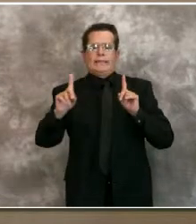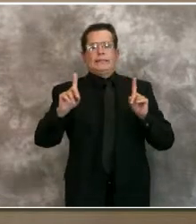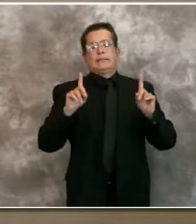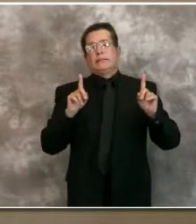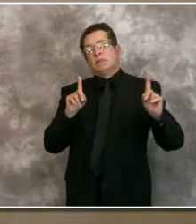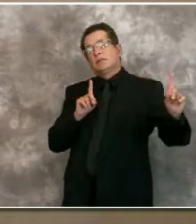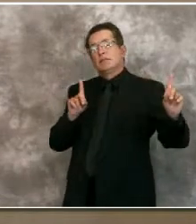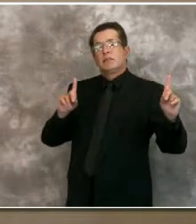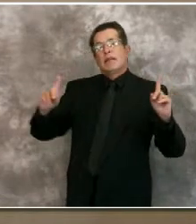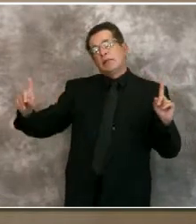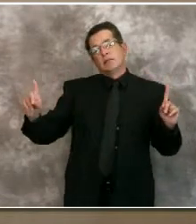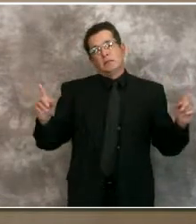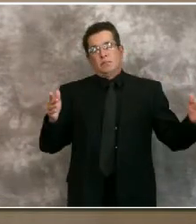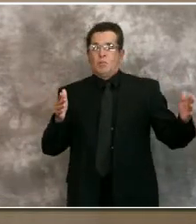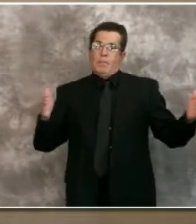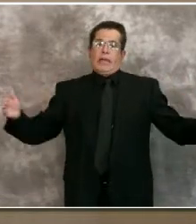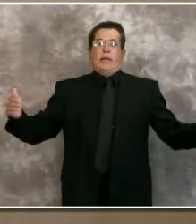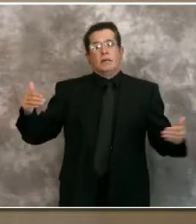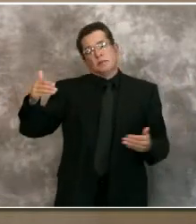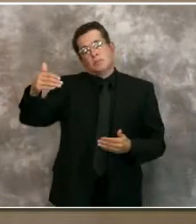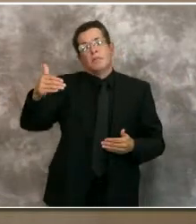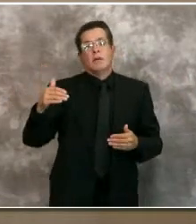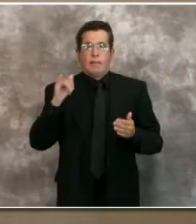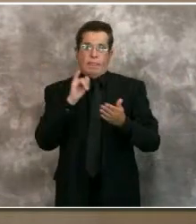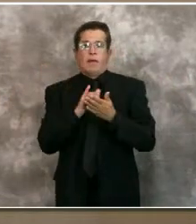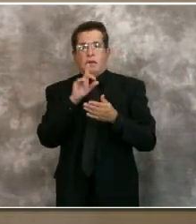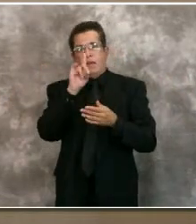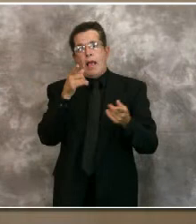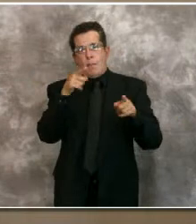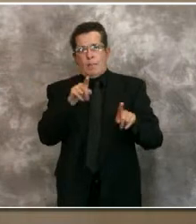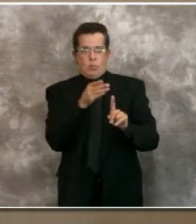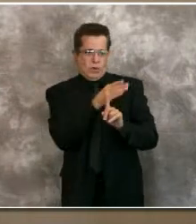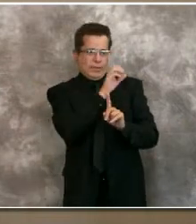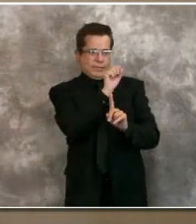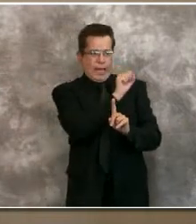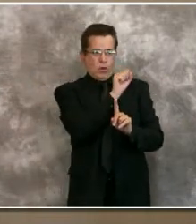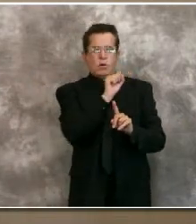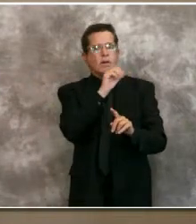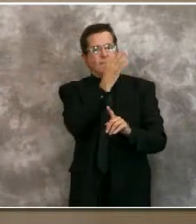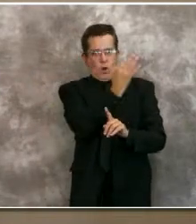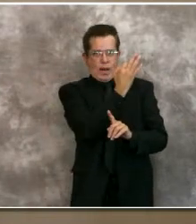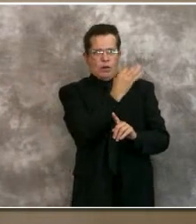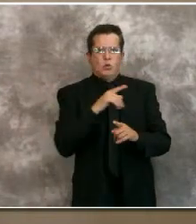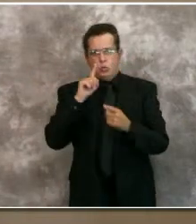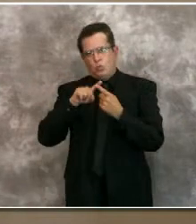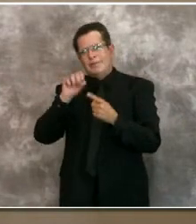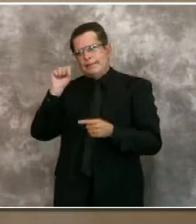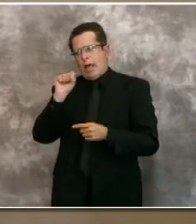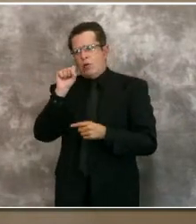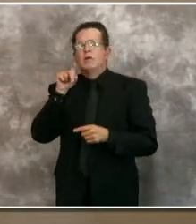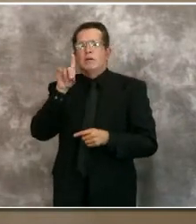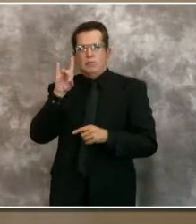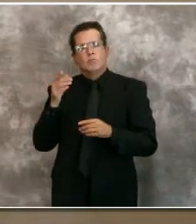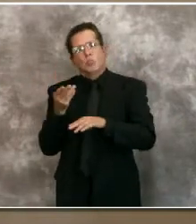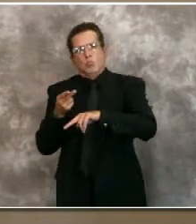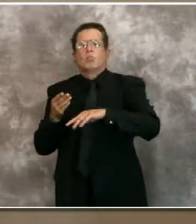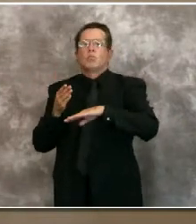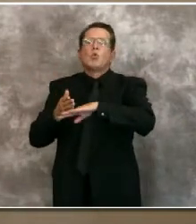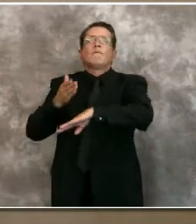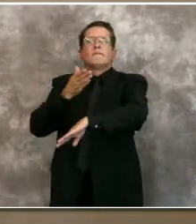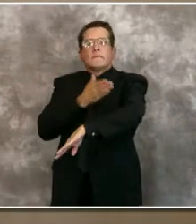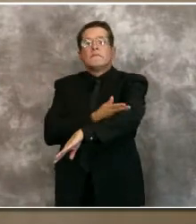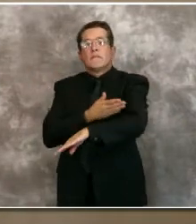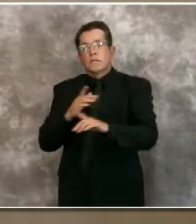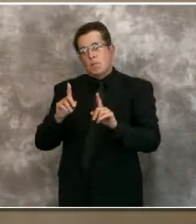strategies could be implemented. That's what occurred between Saturday night, or rather Friday night and Saturday night, and